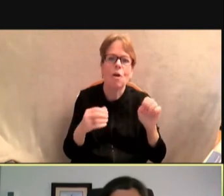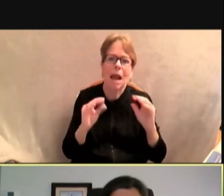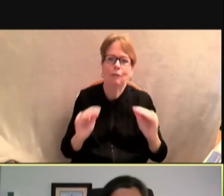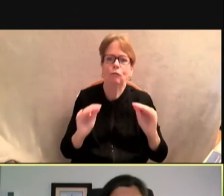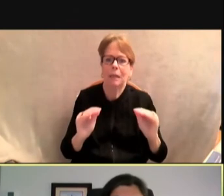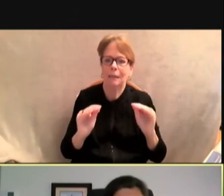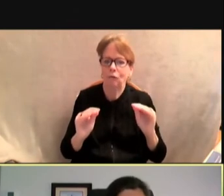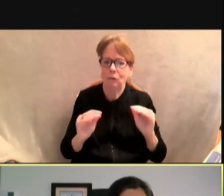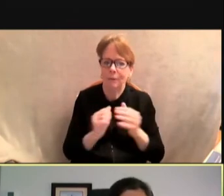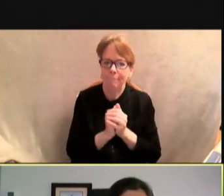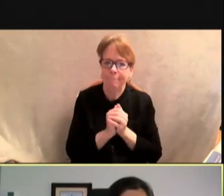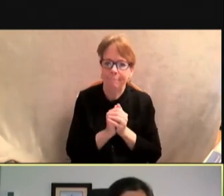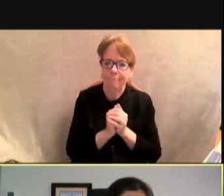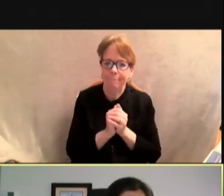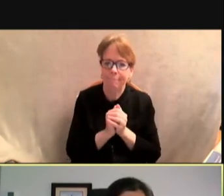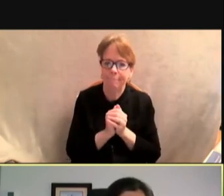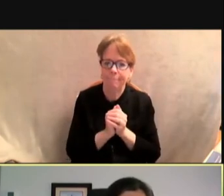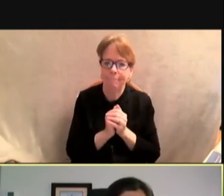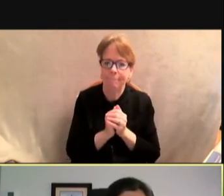Education.